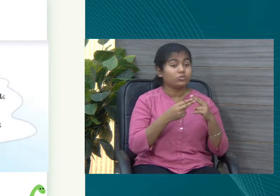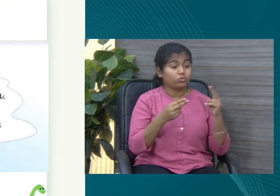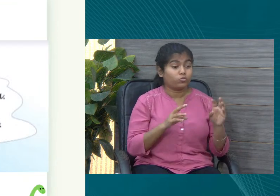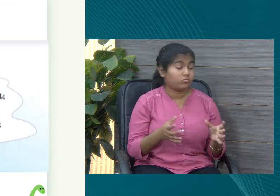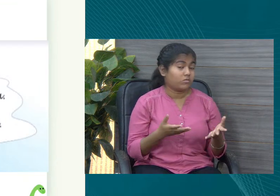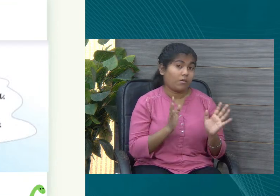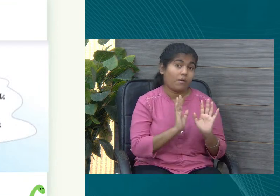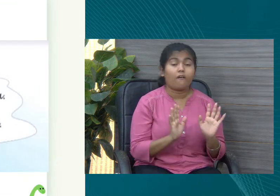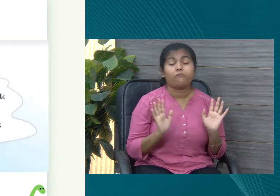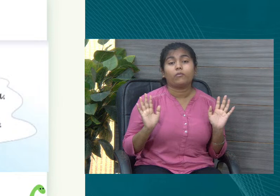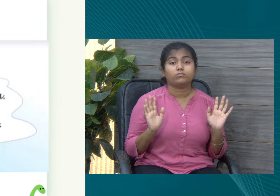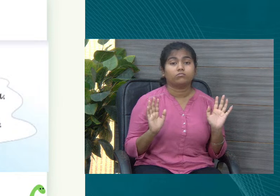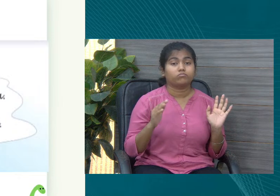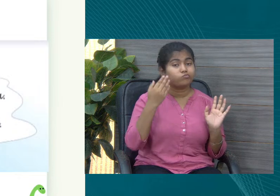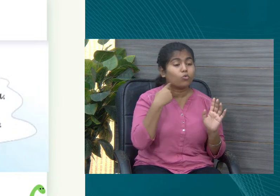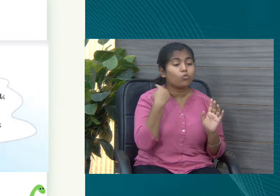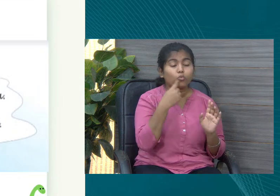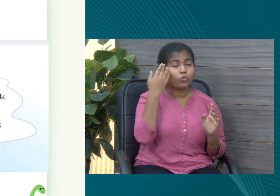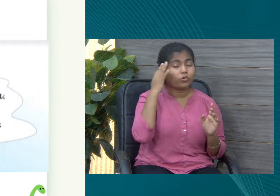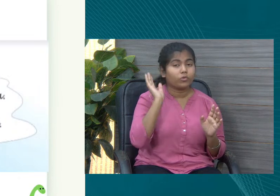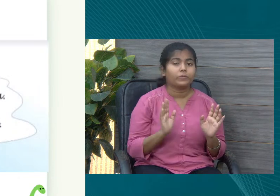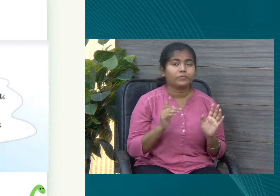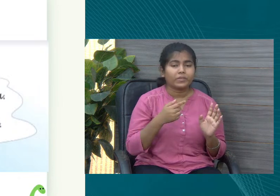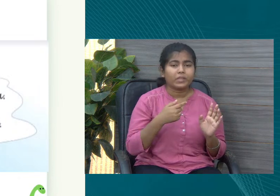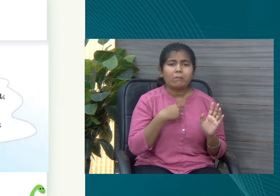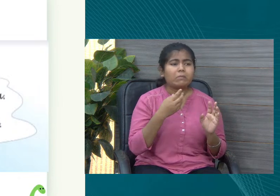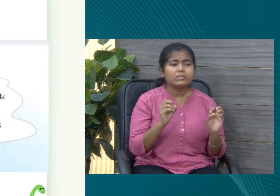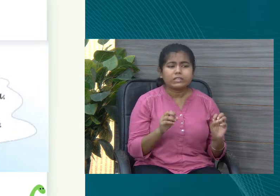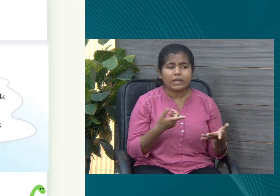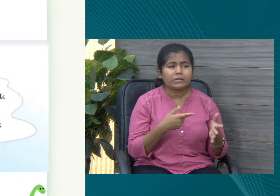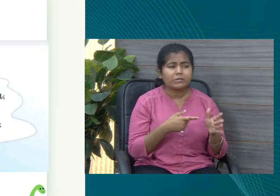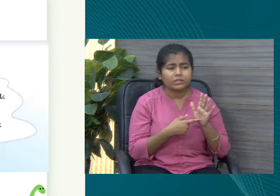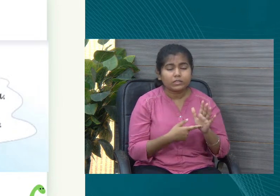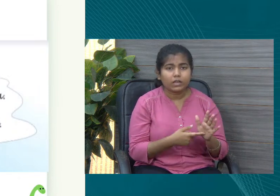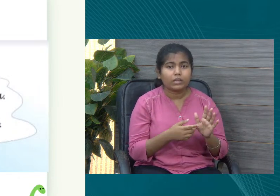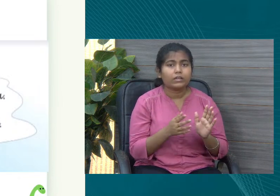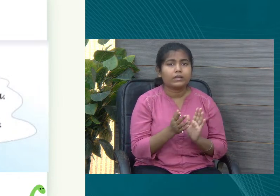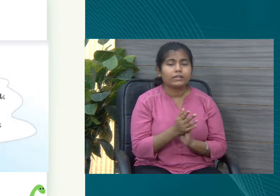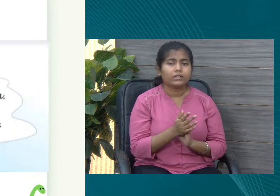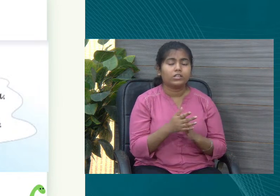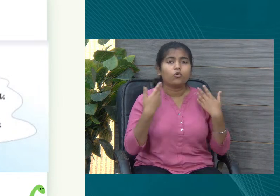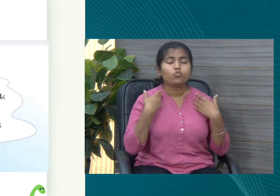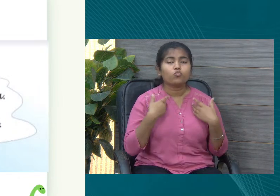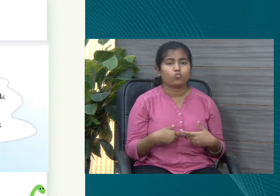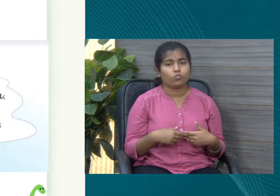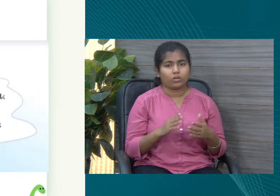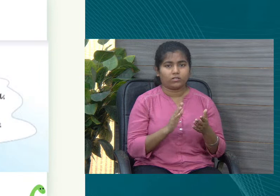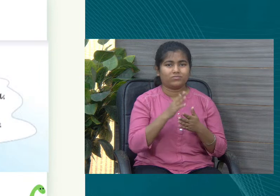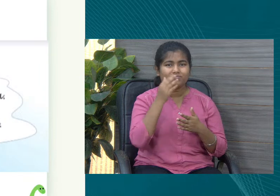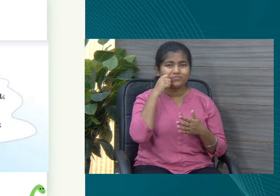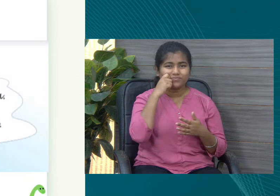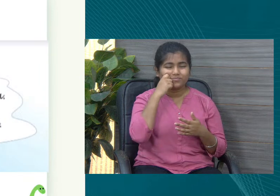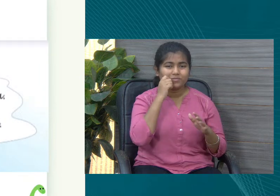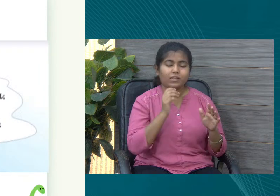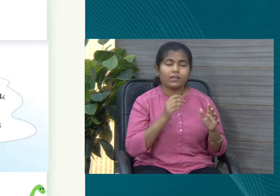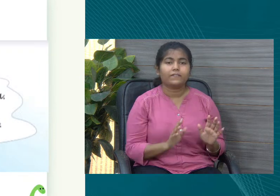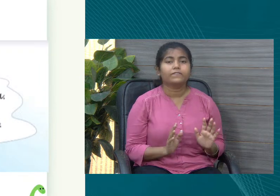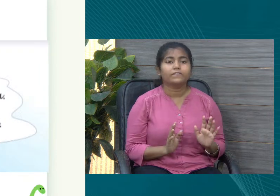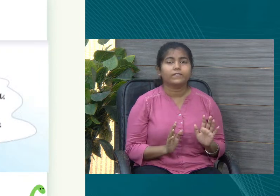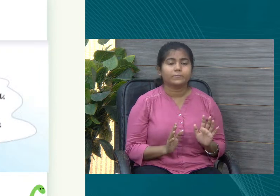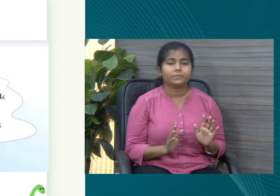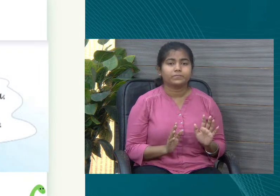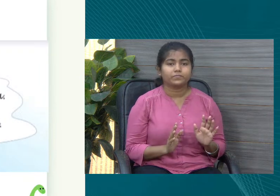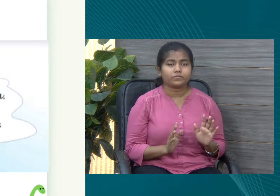is written that he finds a human footprint on the, it is written that he finds a footprint on